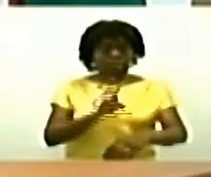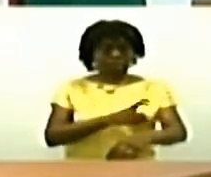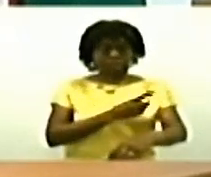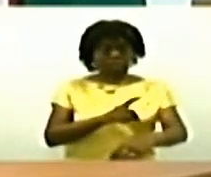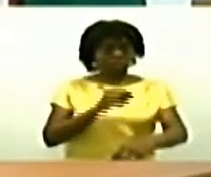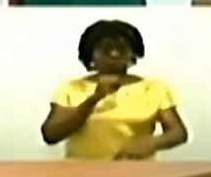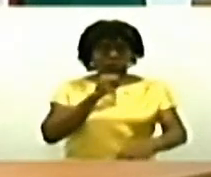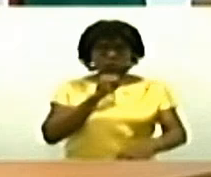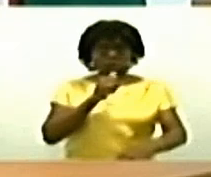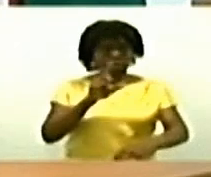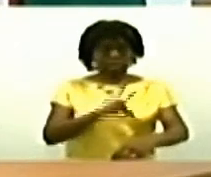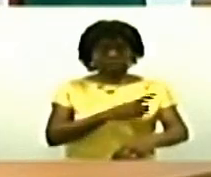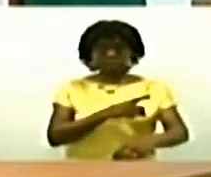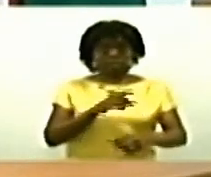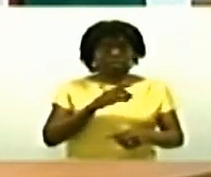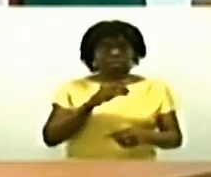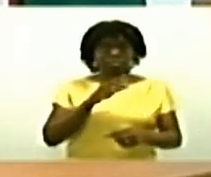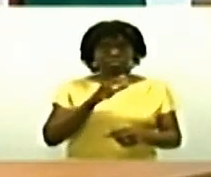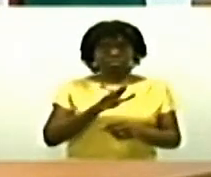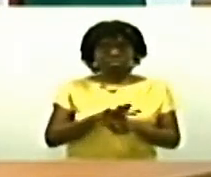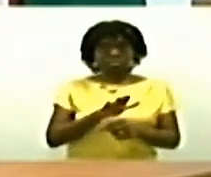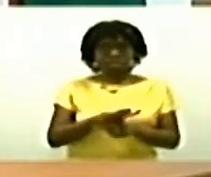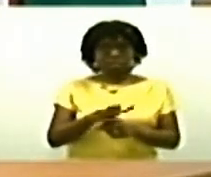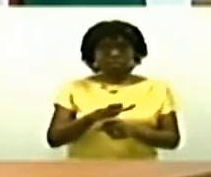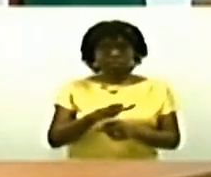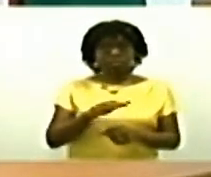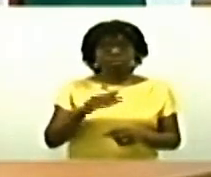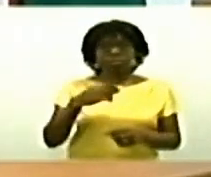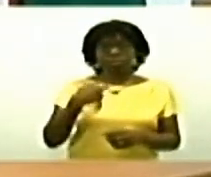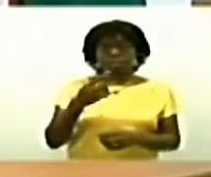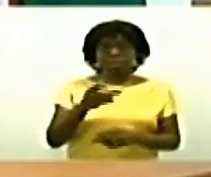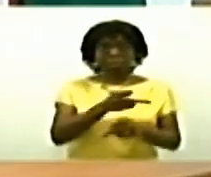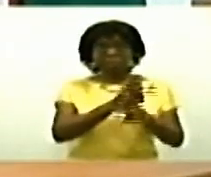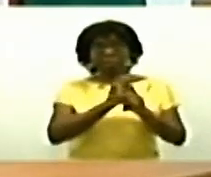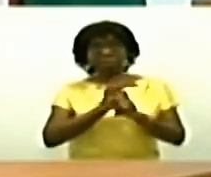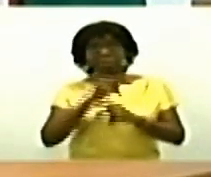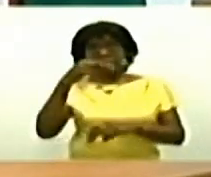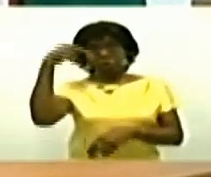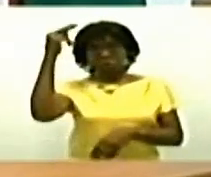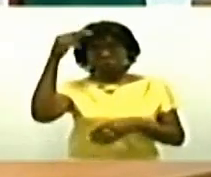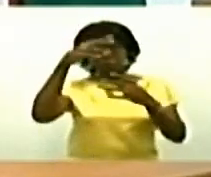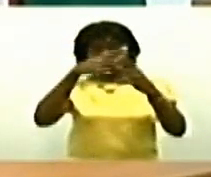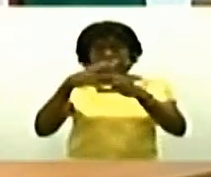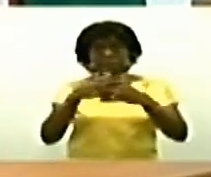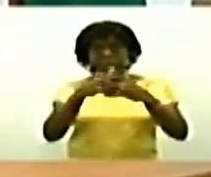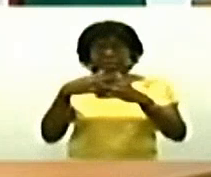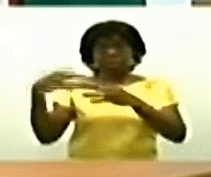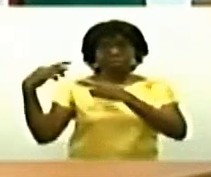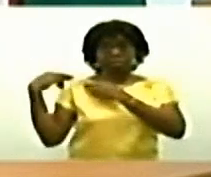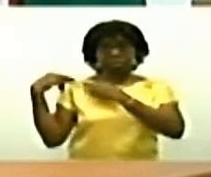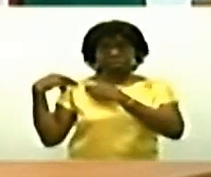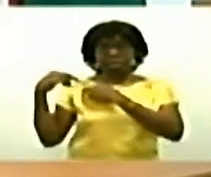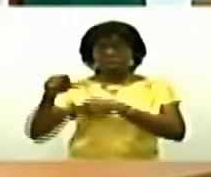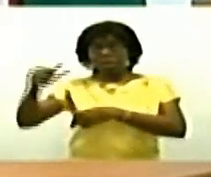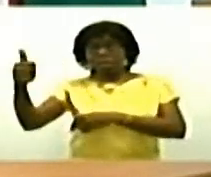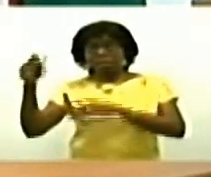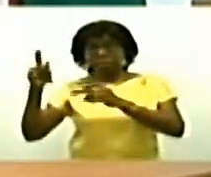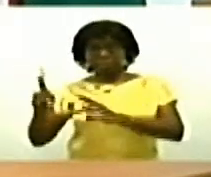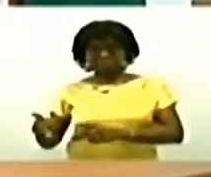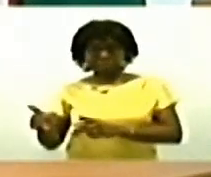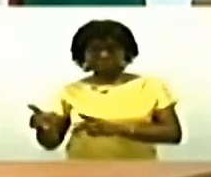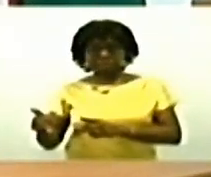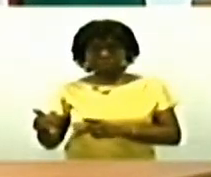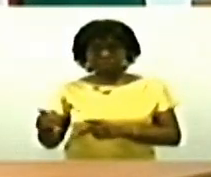I think we've borrowed a North American philosophy of it's the responsibility of the other man or the other